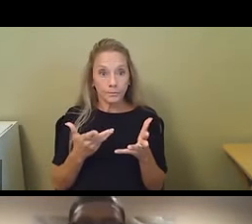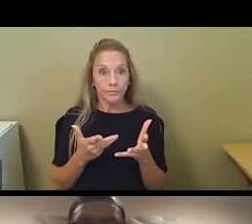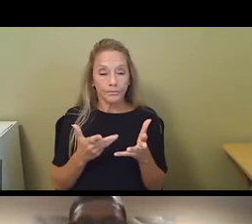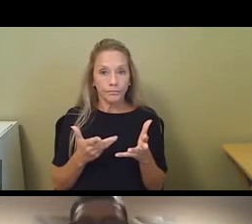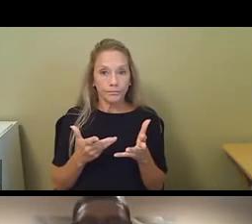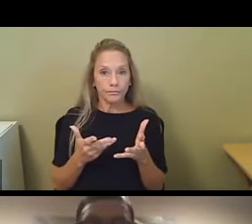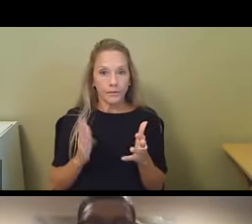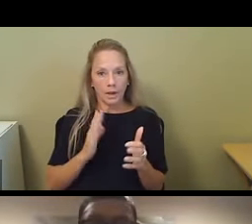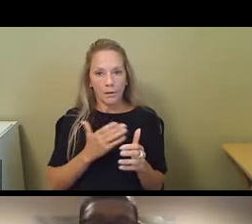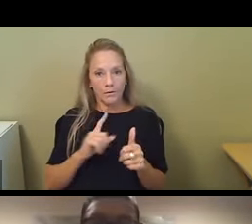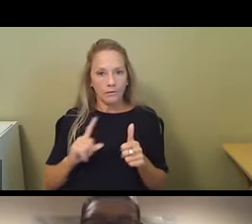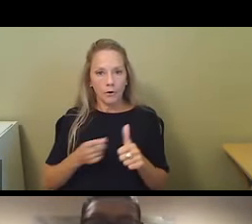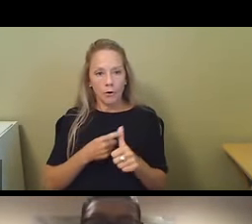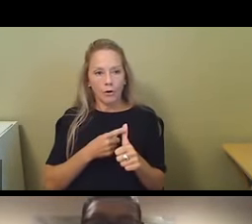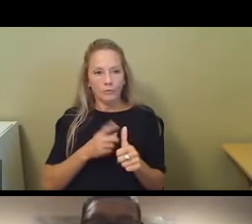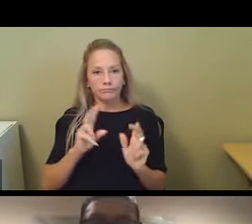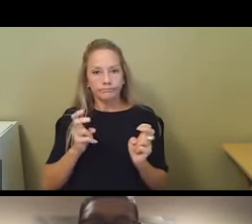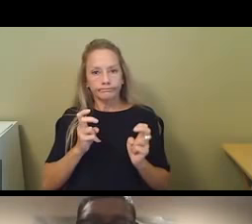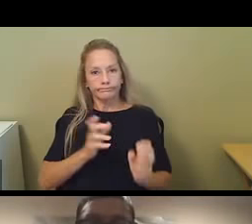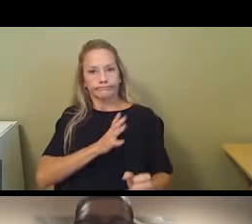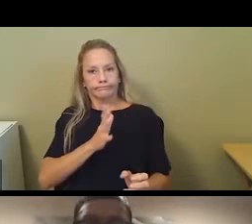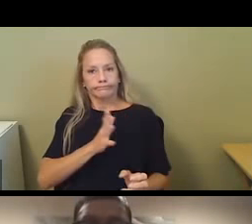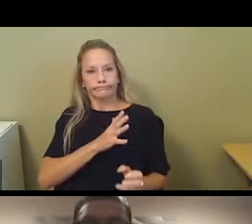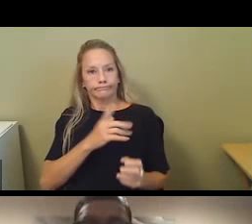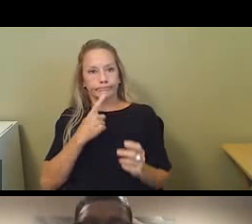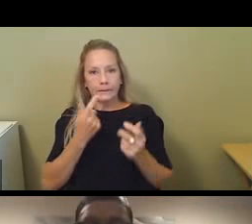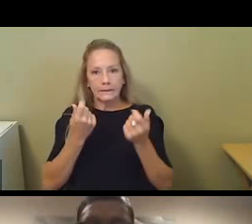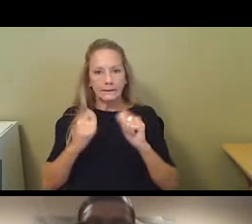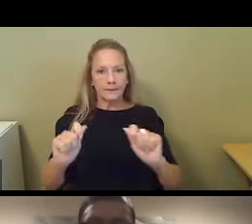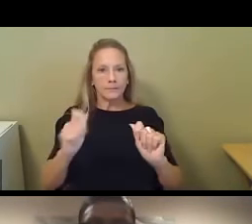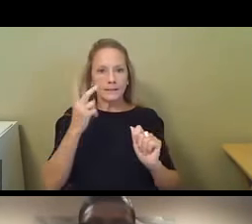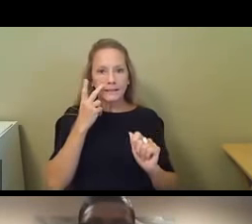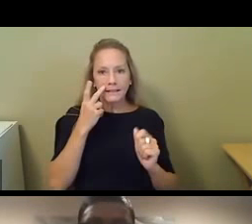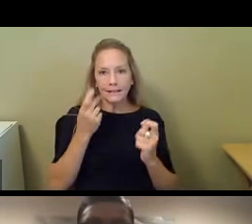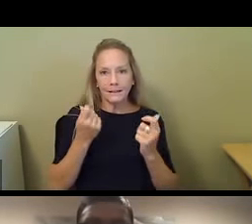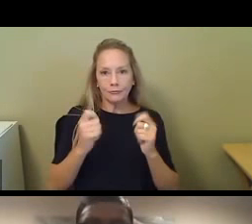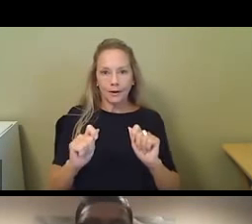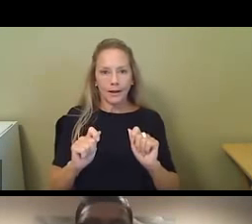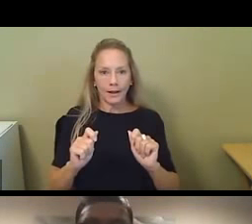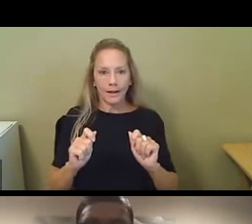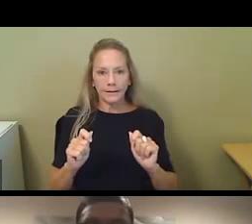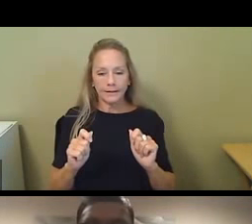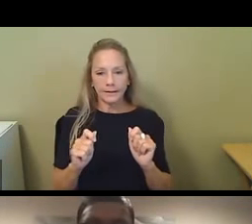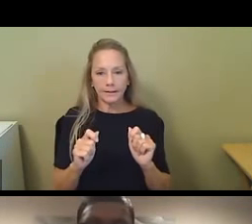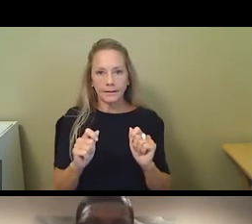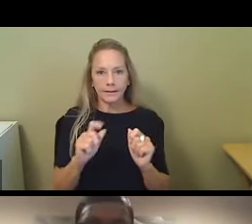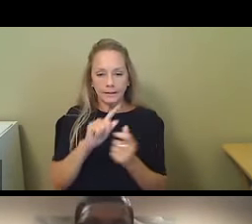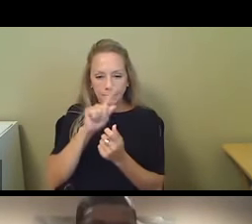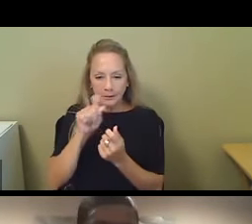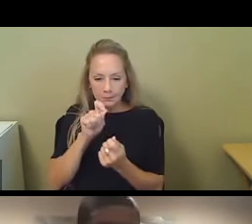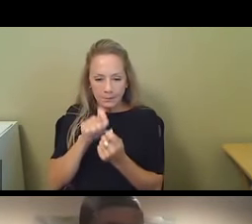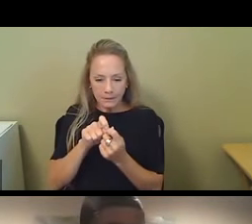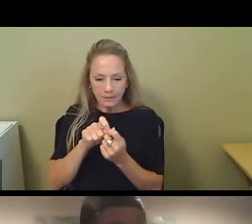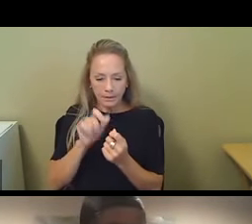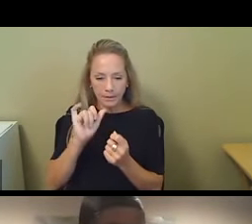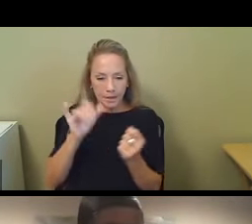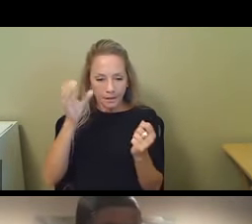first formal attempt to try to take some of the specific